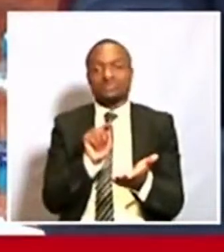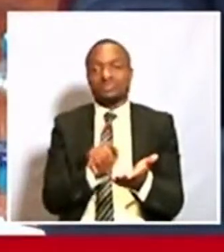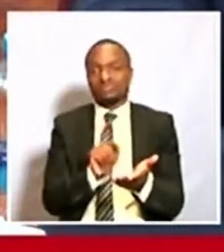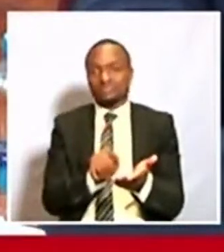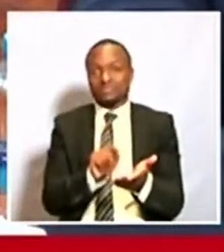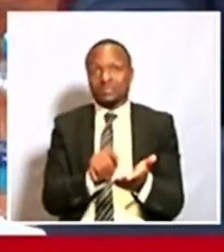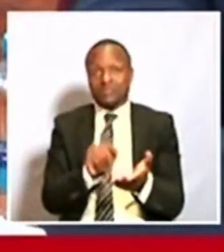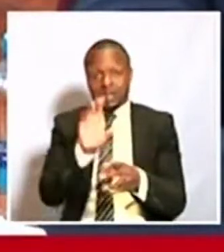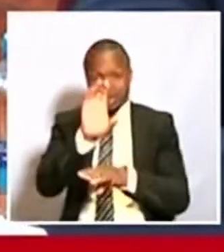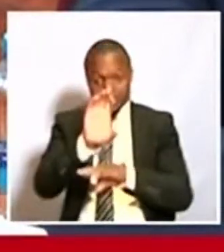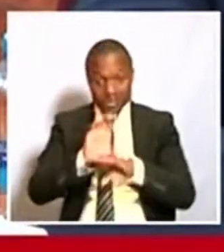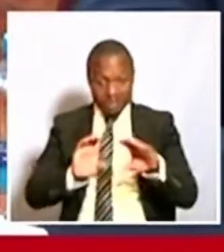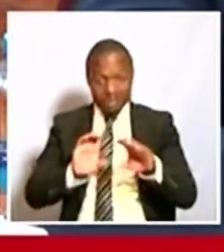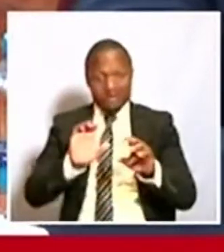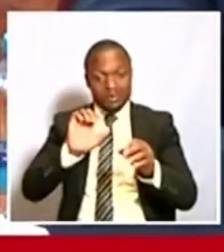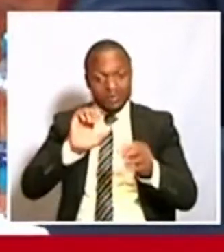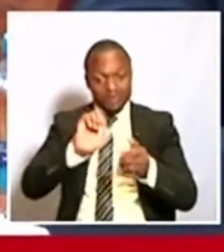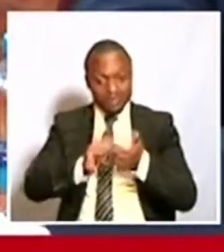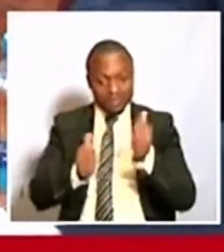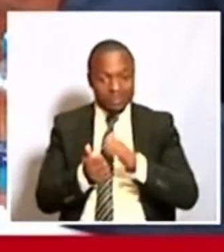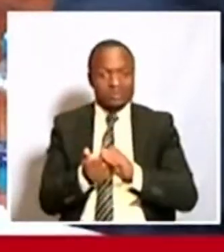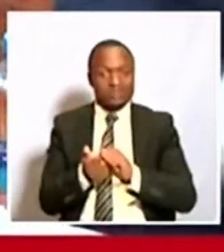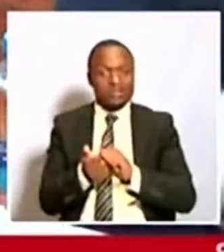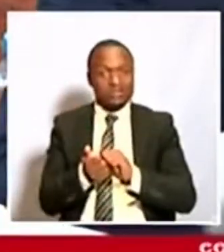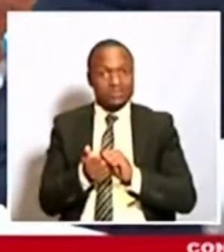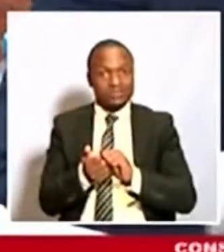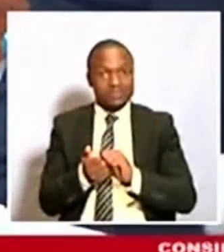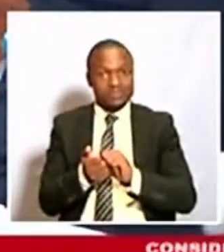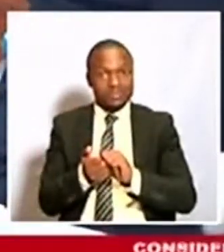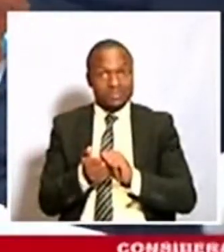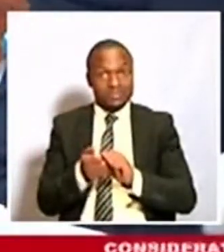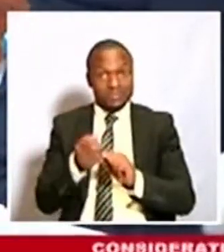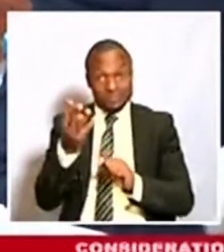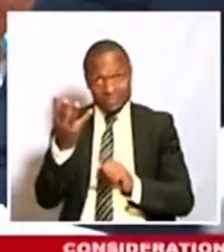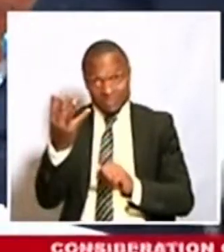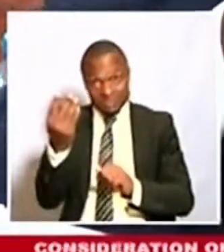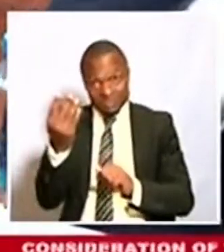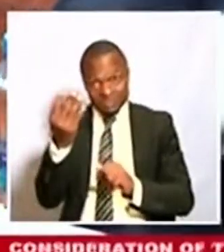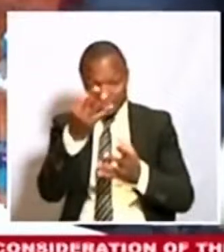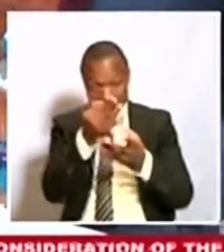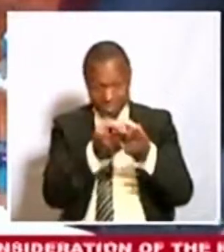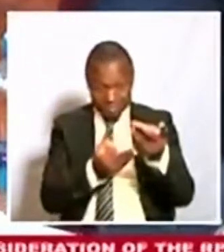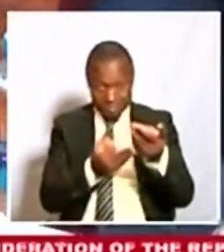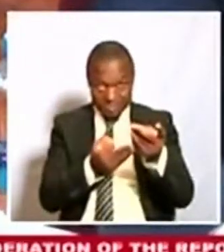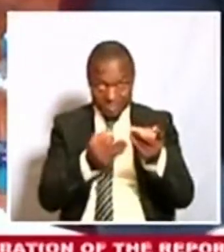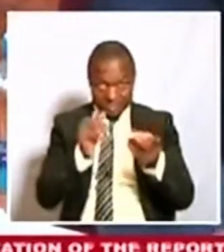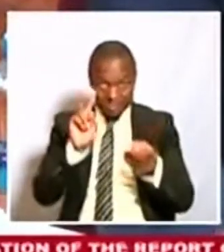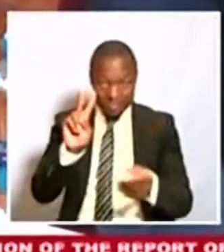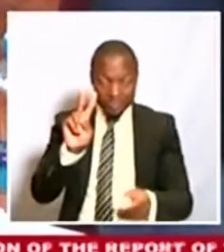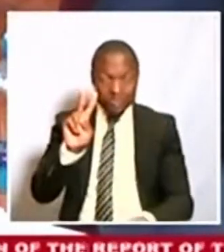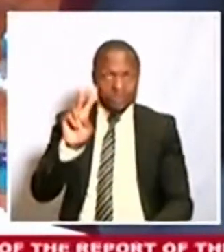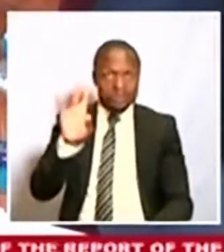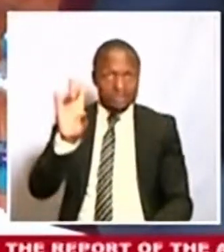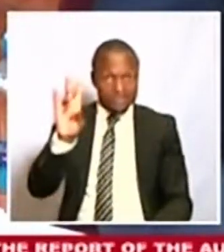The cause of the query was that 14 applications totaling